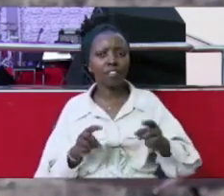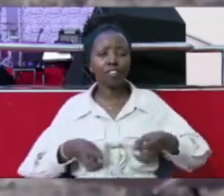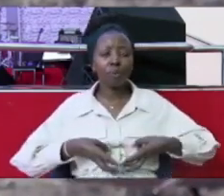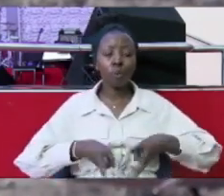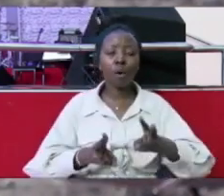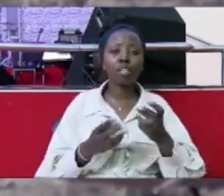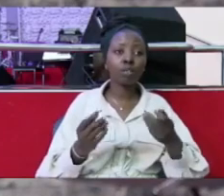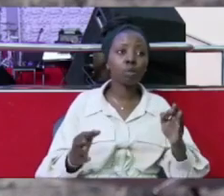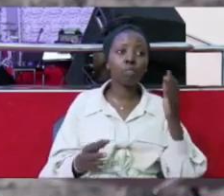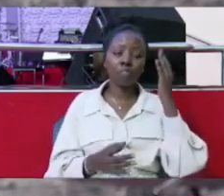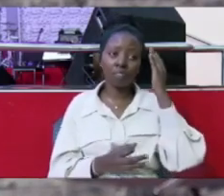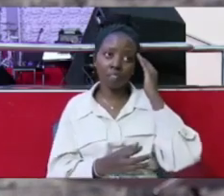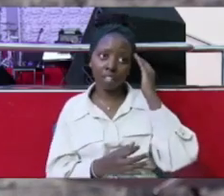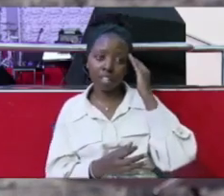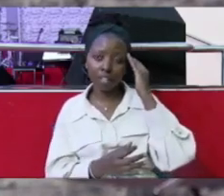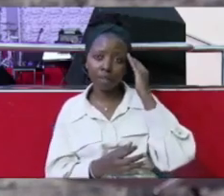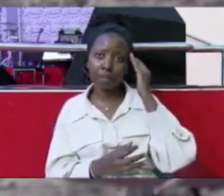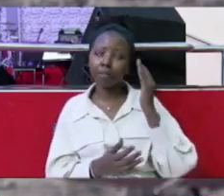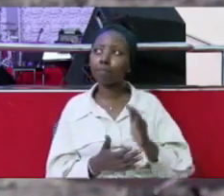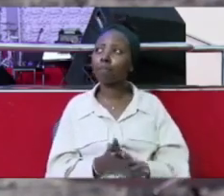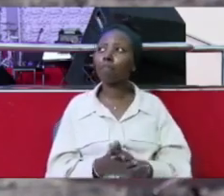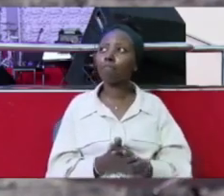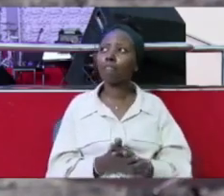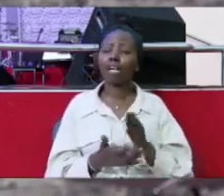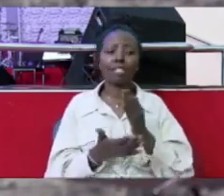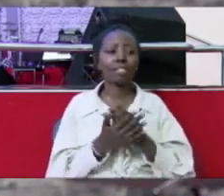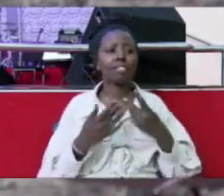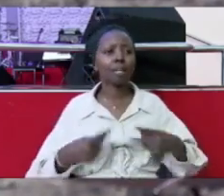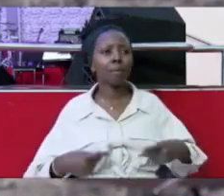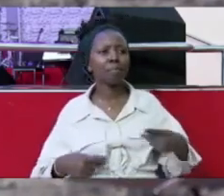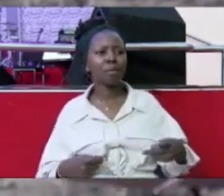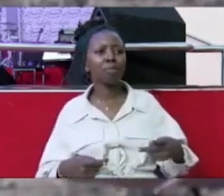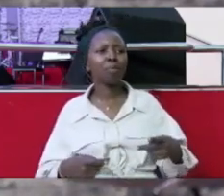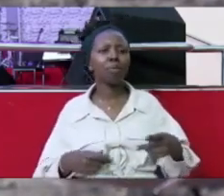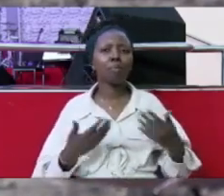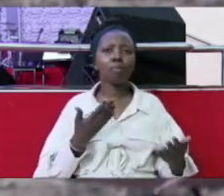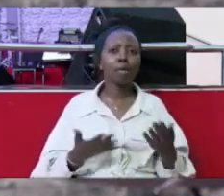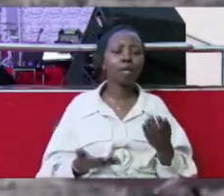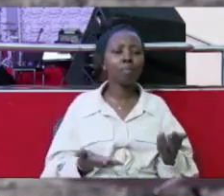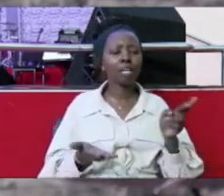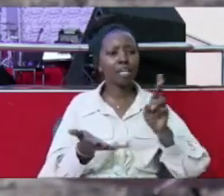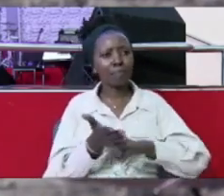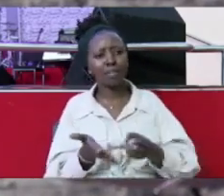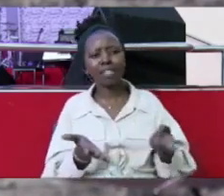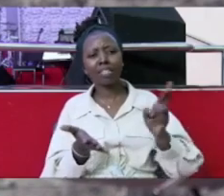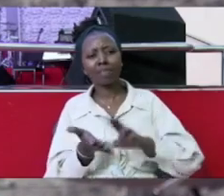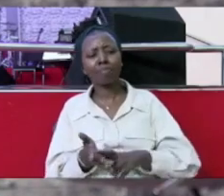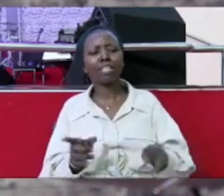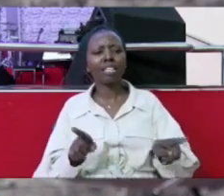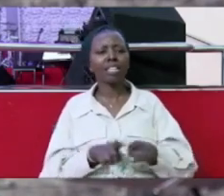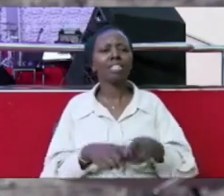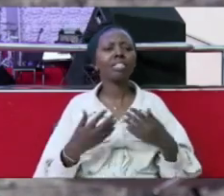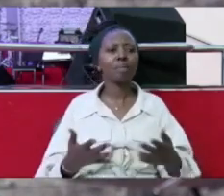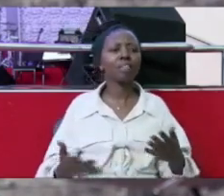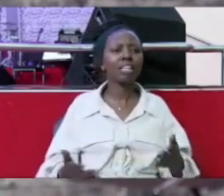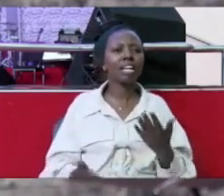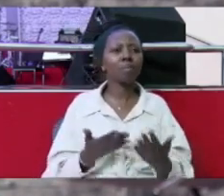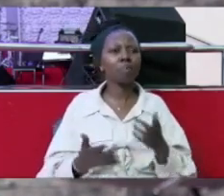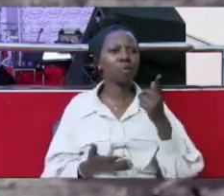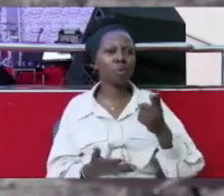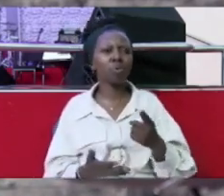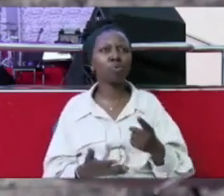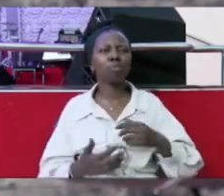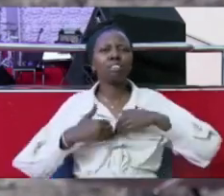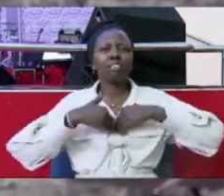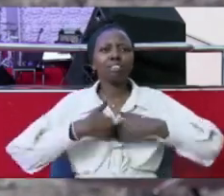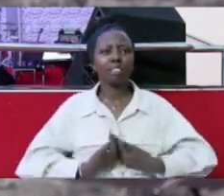asili na tabia tofauti ya kuangazia mambo. Some people will keep on repeating the same thing and sometimes they get weary of forgiving them. Wakati